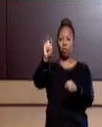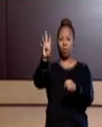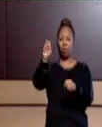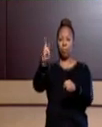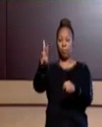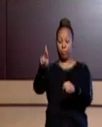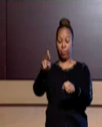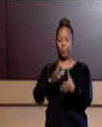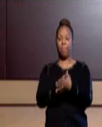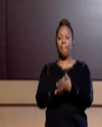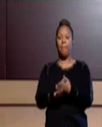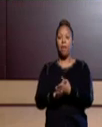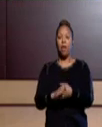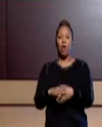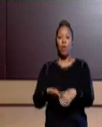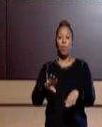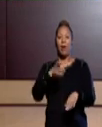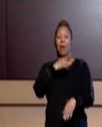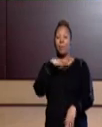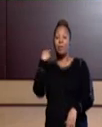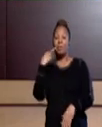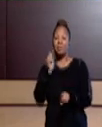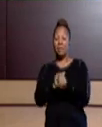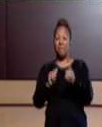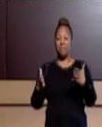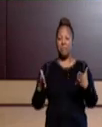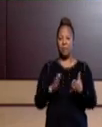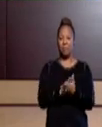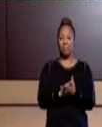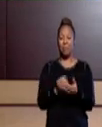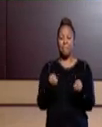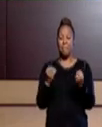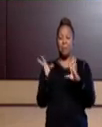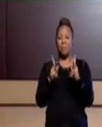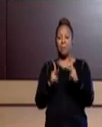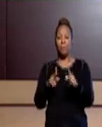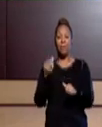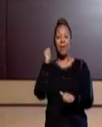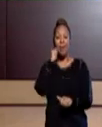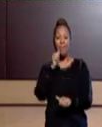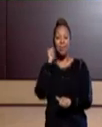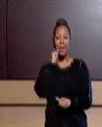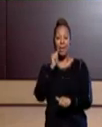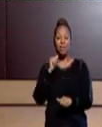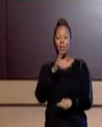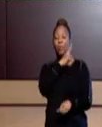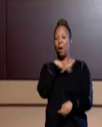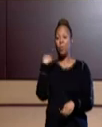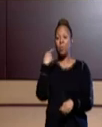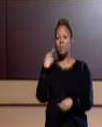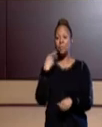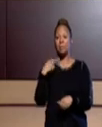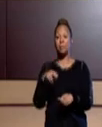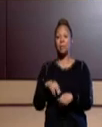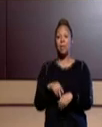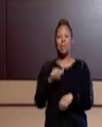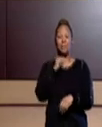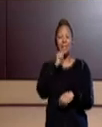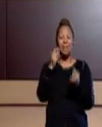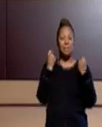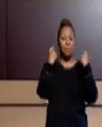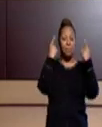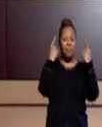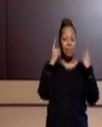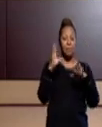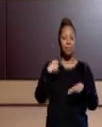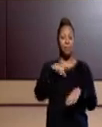everything. Everything. Thousands of people a day are in our sphere, and therefore we are at risk of this. So it's not surprising to